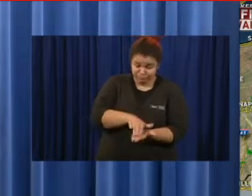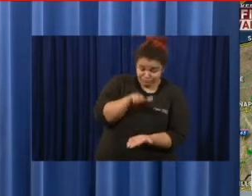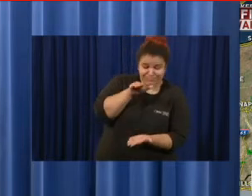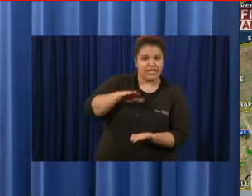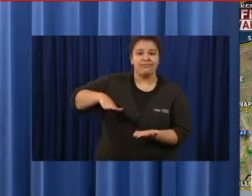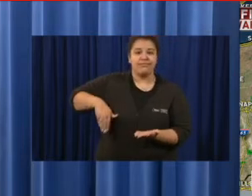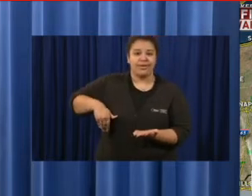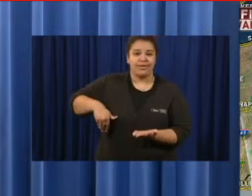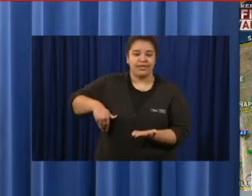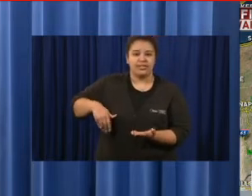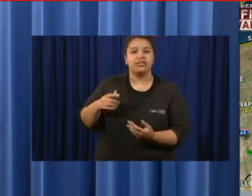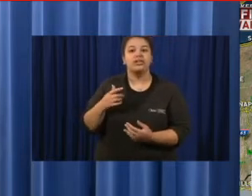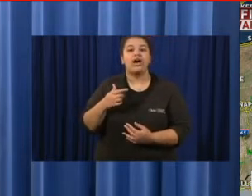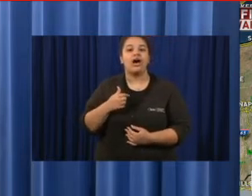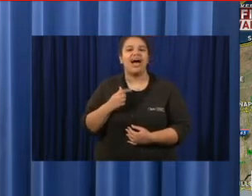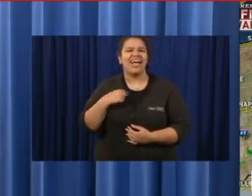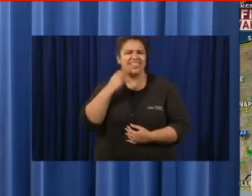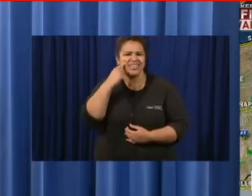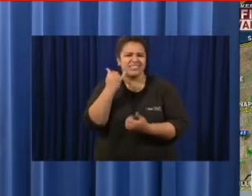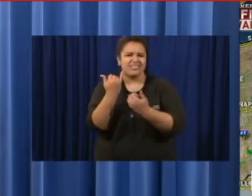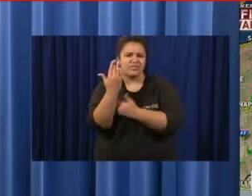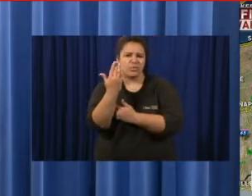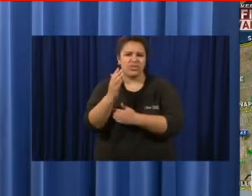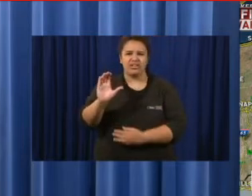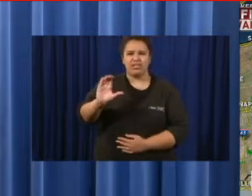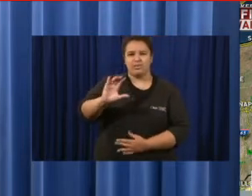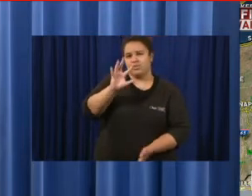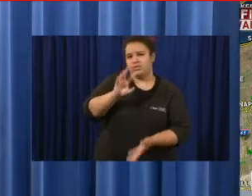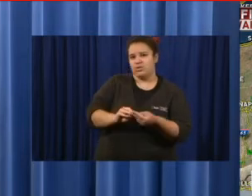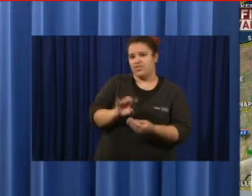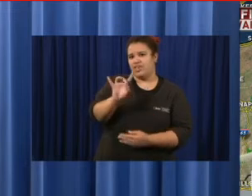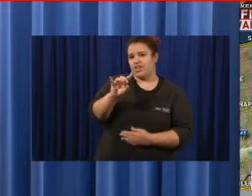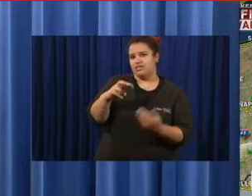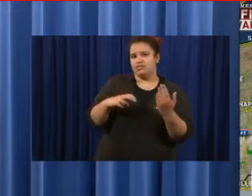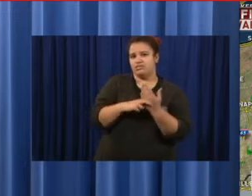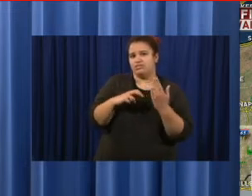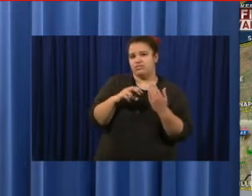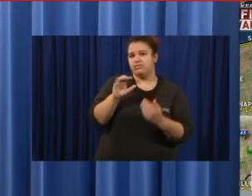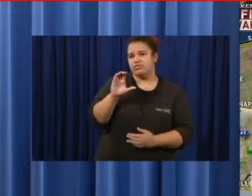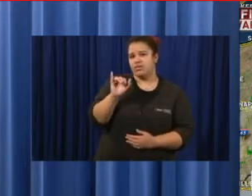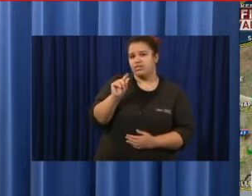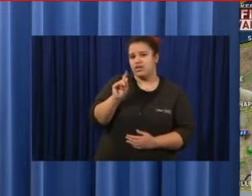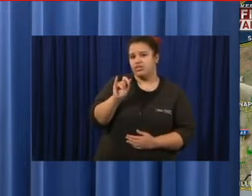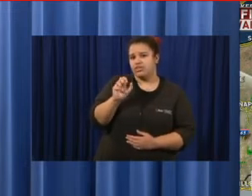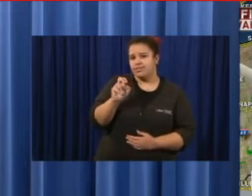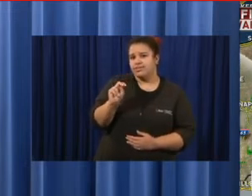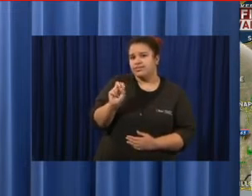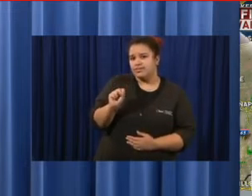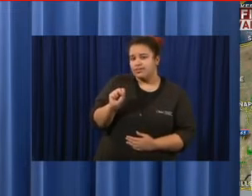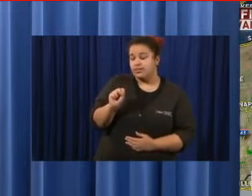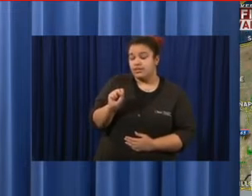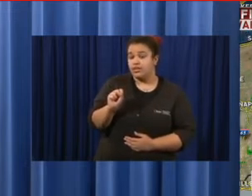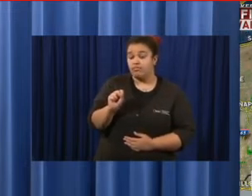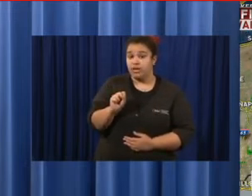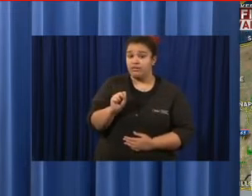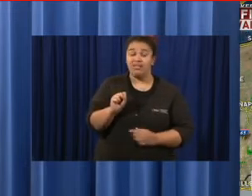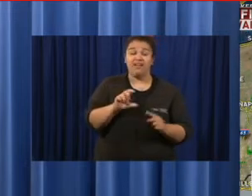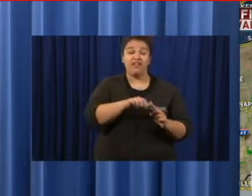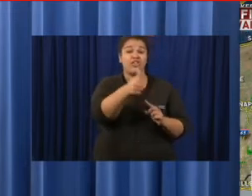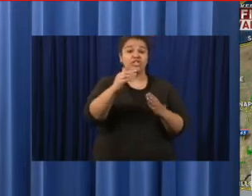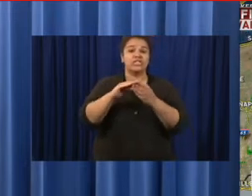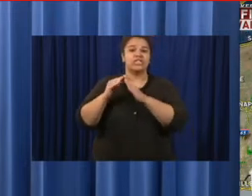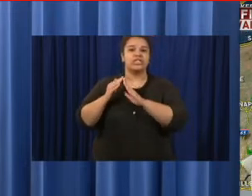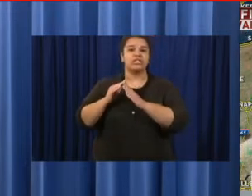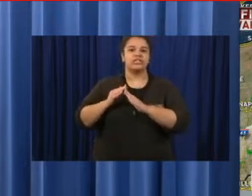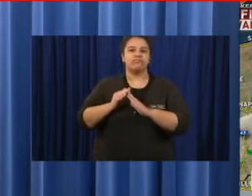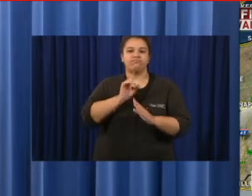that Columbus issued eight citations, their health department. But I don't have the numbers for the other cities.